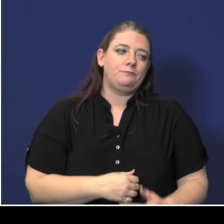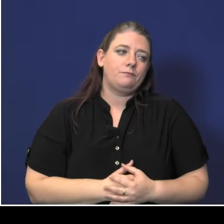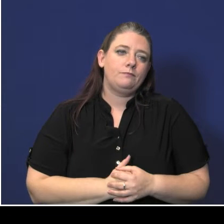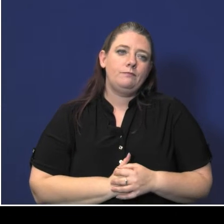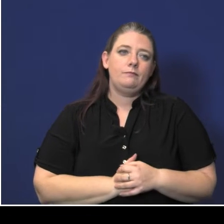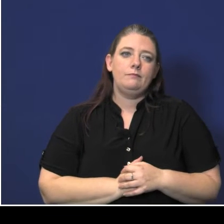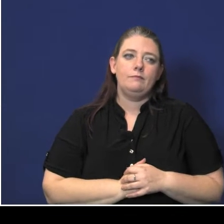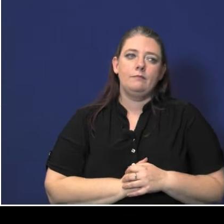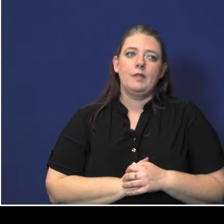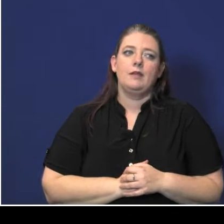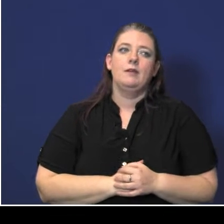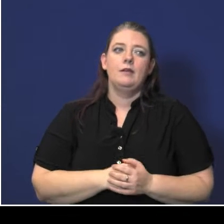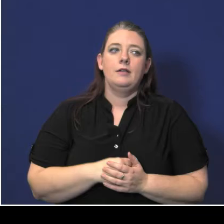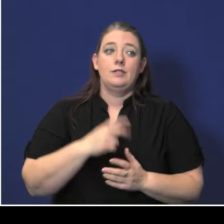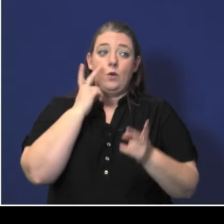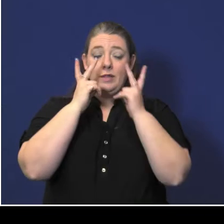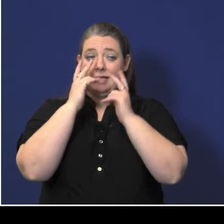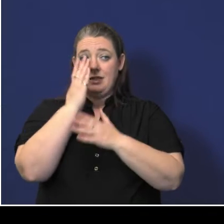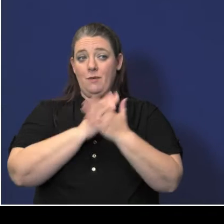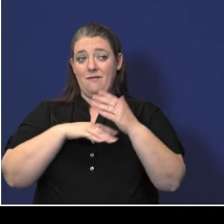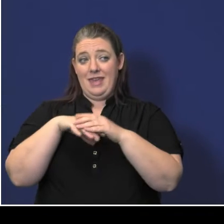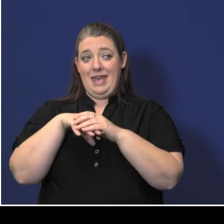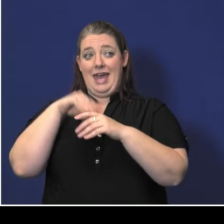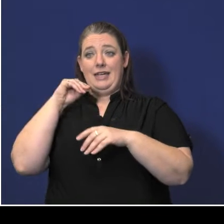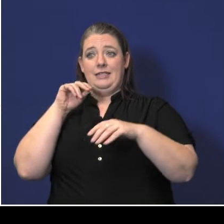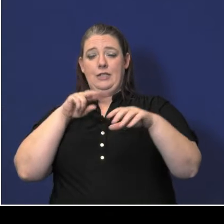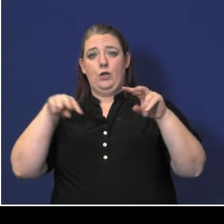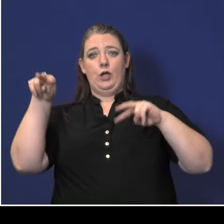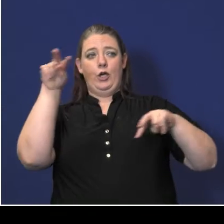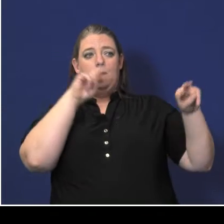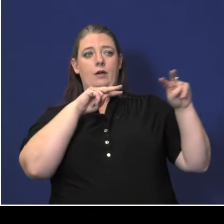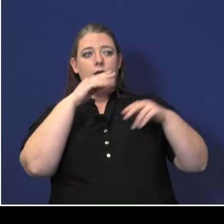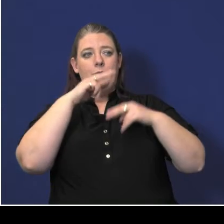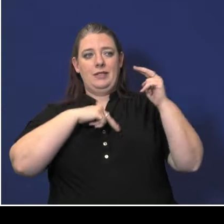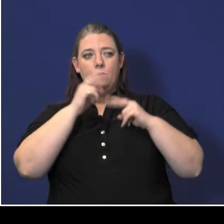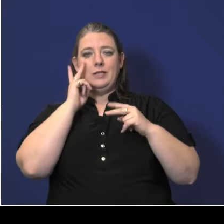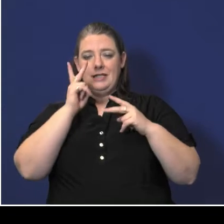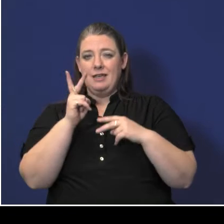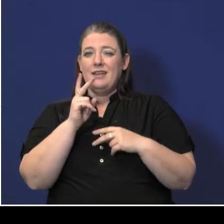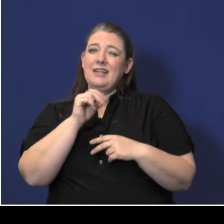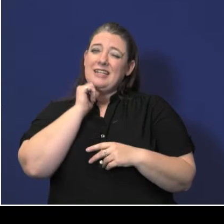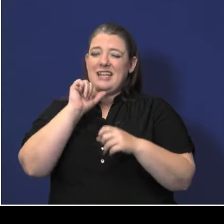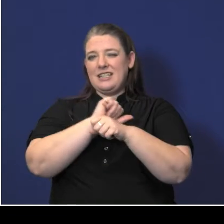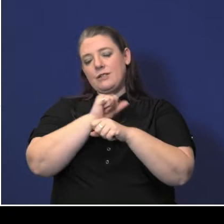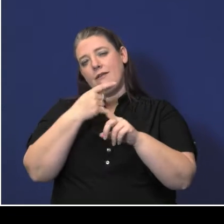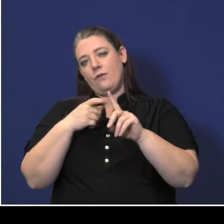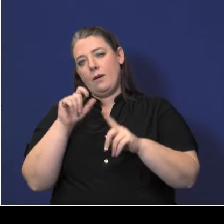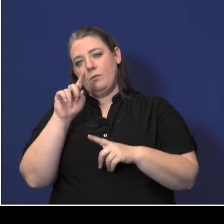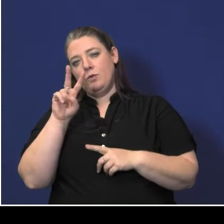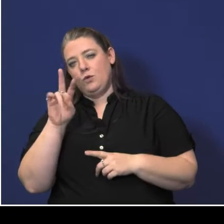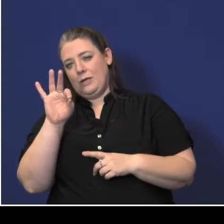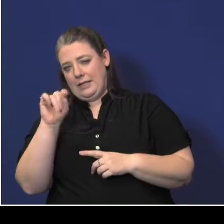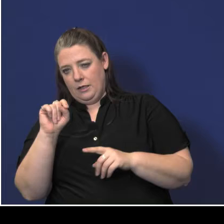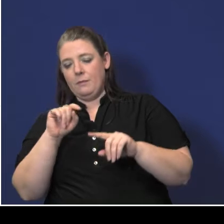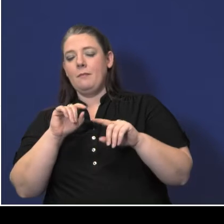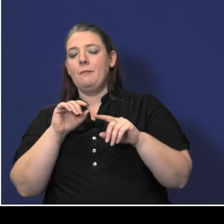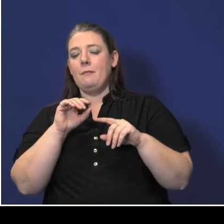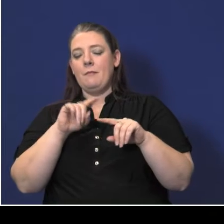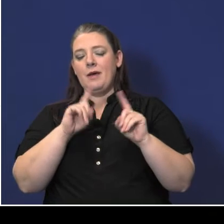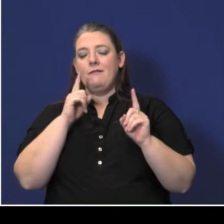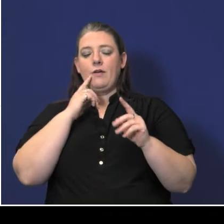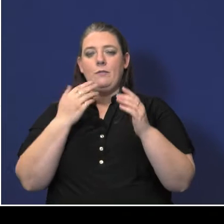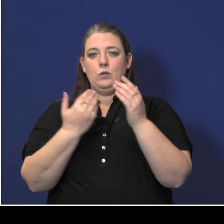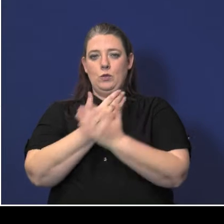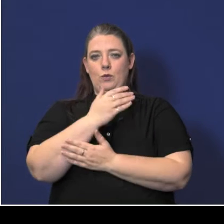So now looking at some of the exterior and interior design, so this is what you will see, not necessarily from 290, but actually from the newly renovated